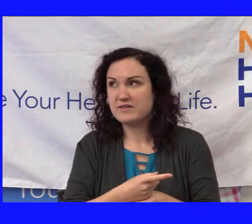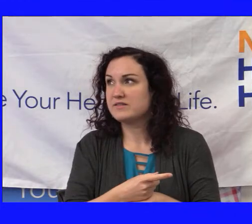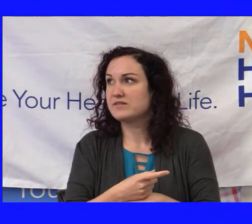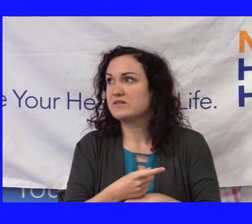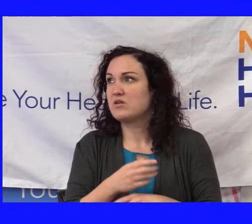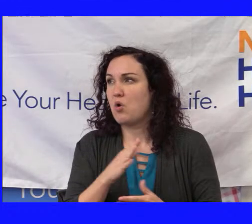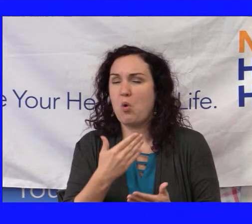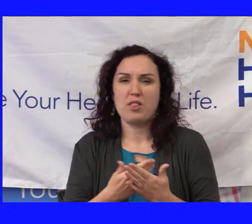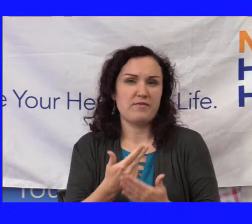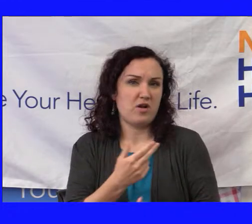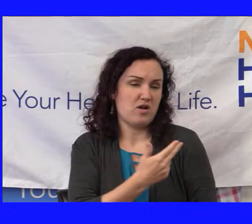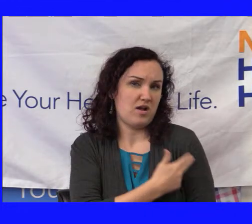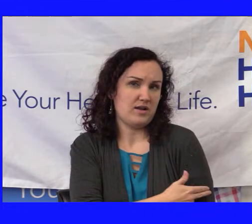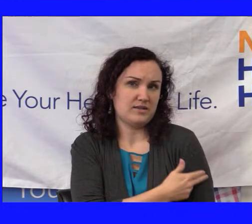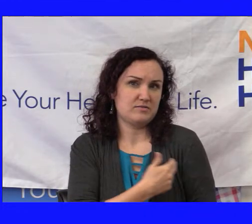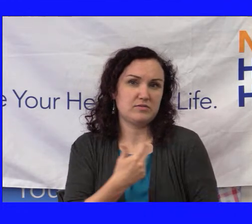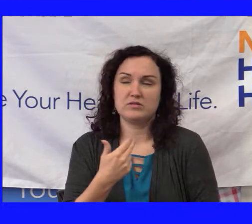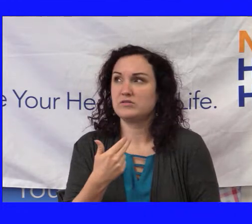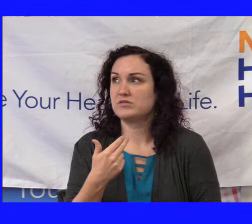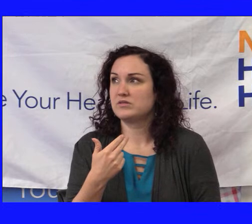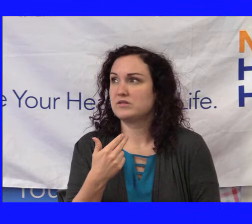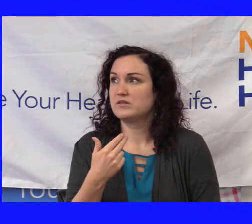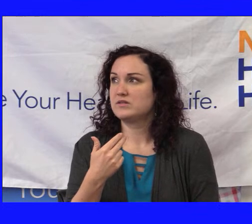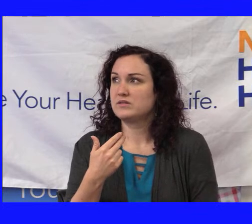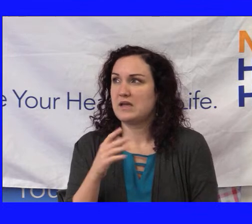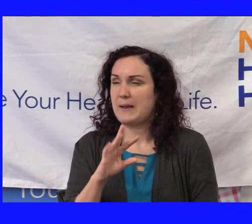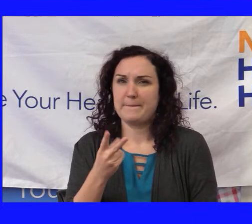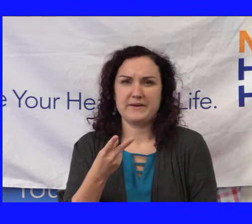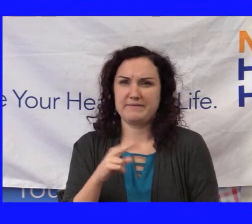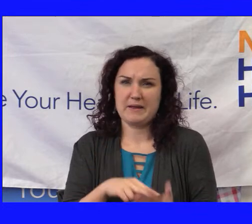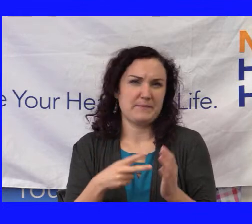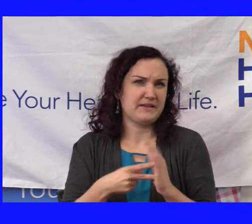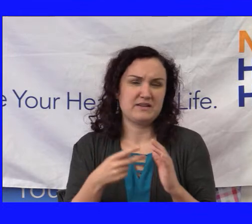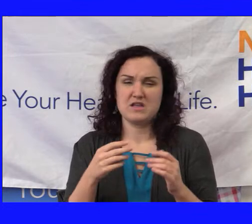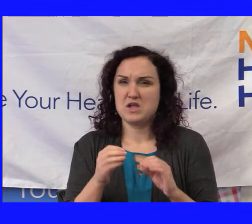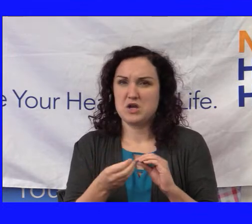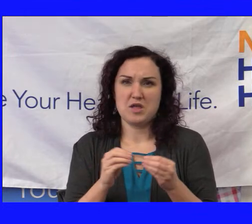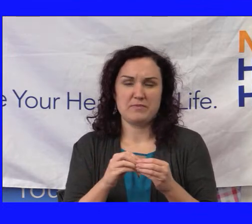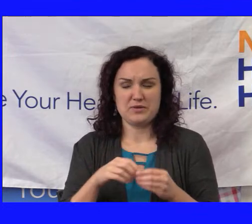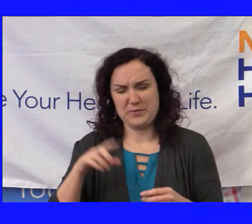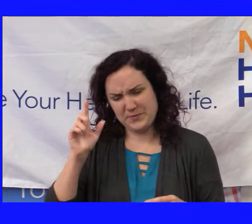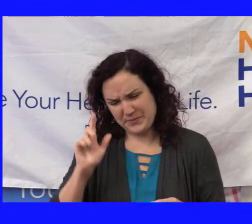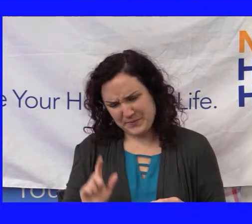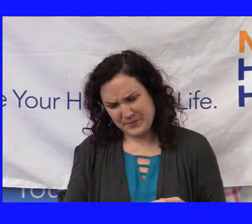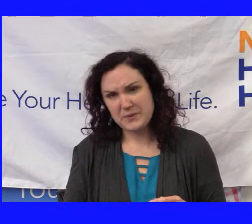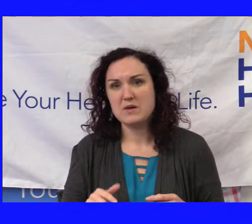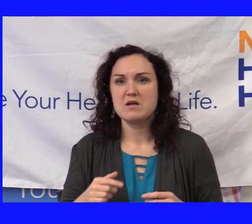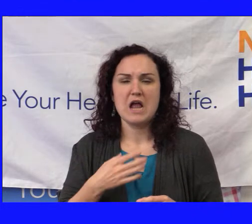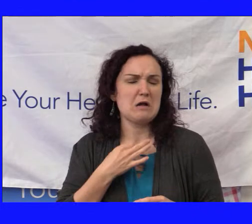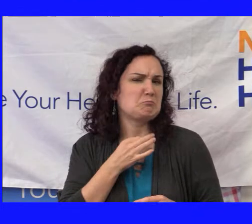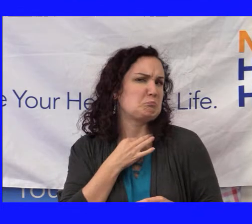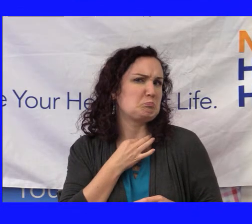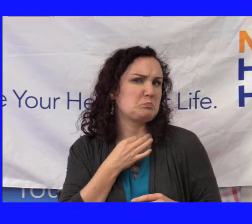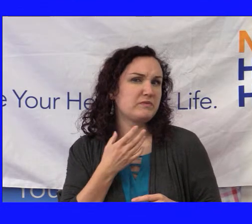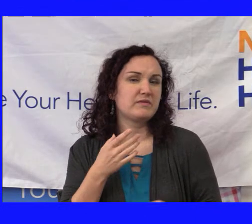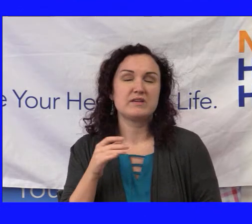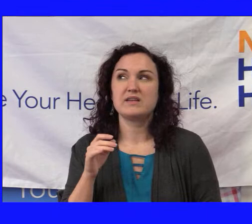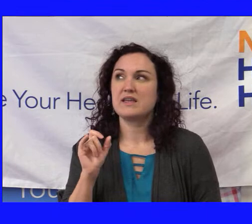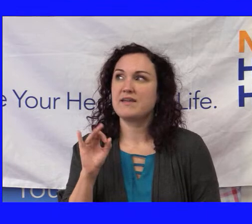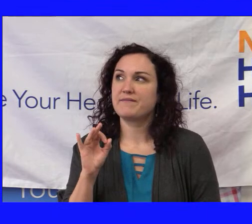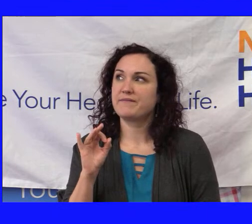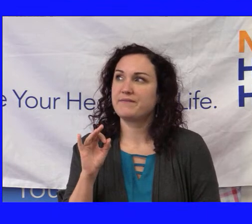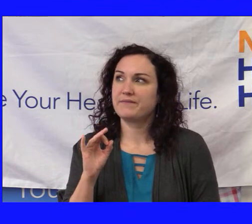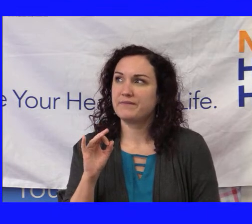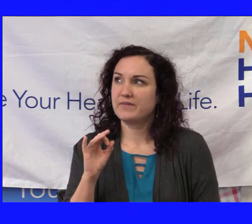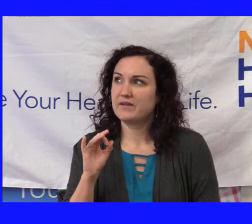hospitals are so far, the numbers are just so low. And I'm wondering whether this is